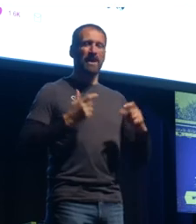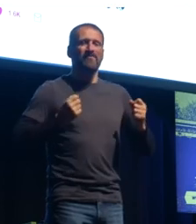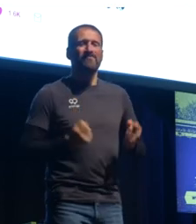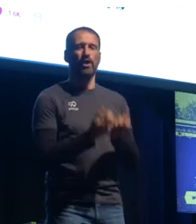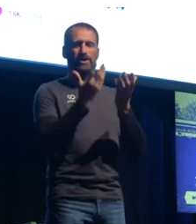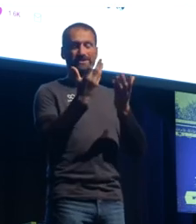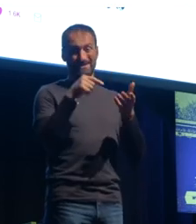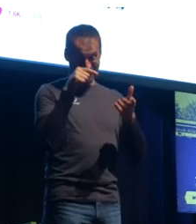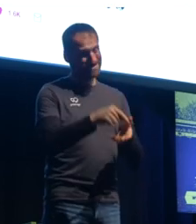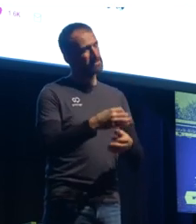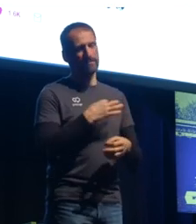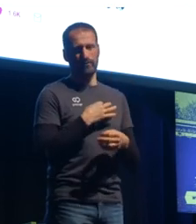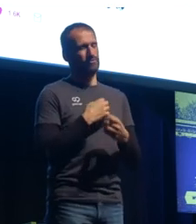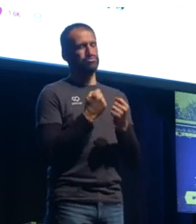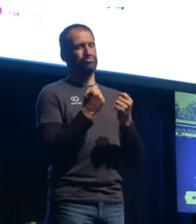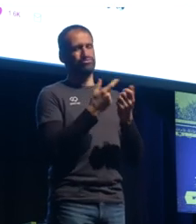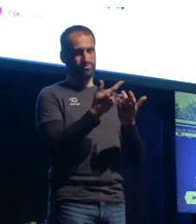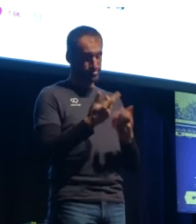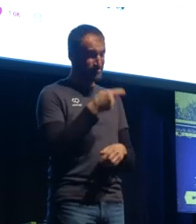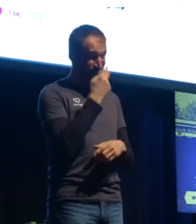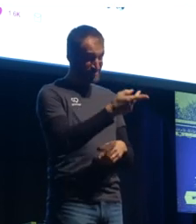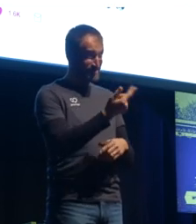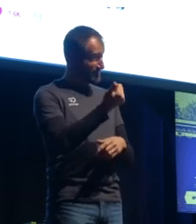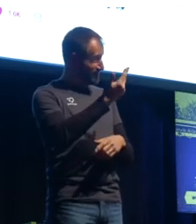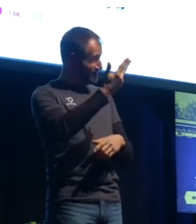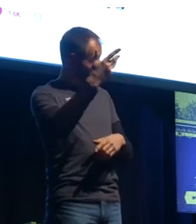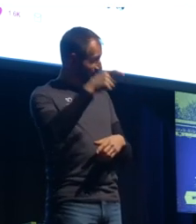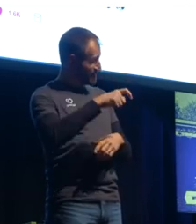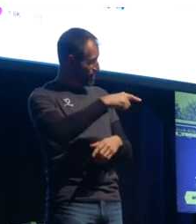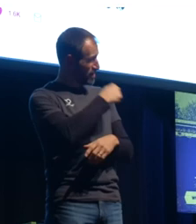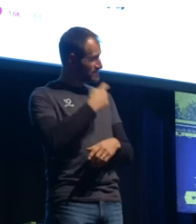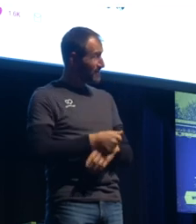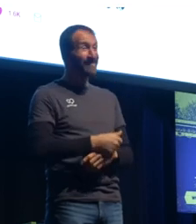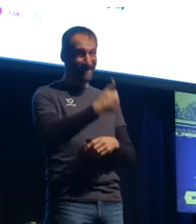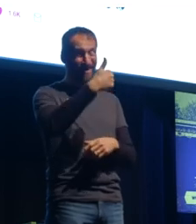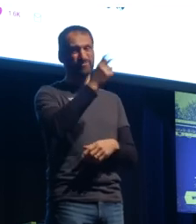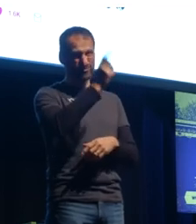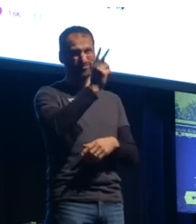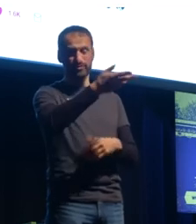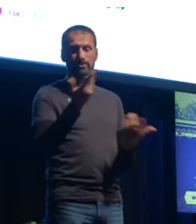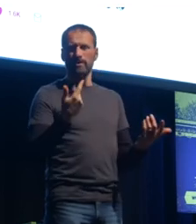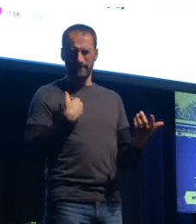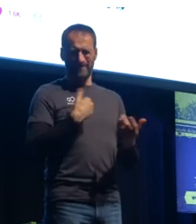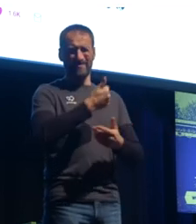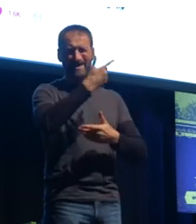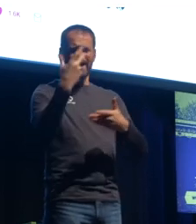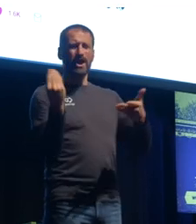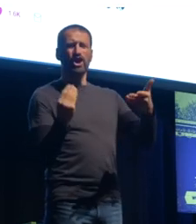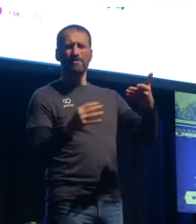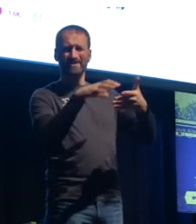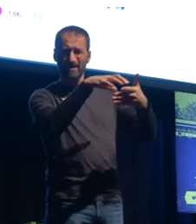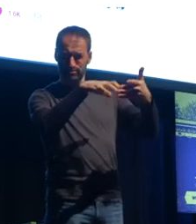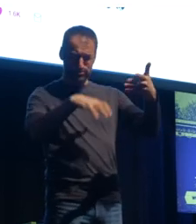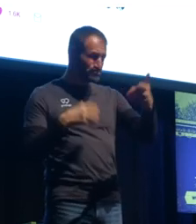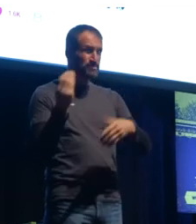1,600 people thought this was really interesting as well. Many of us followed up in the comments talking about how